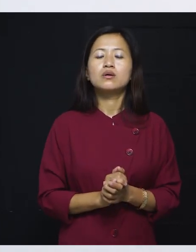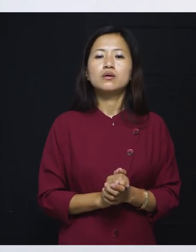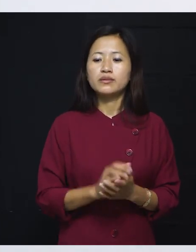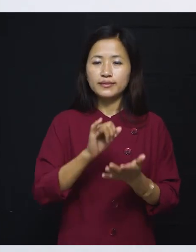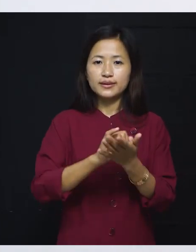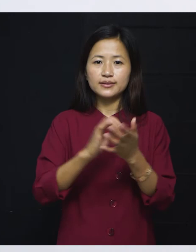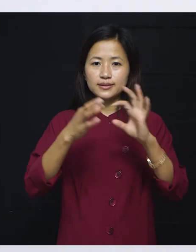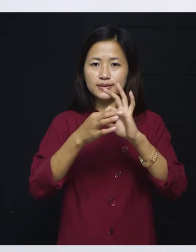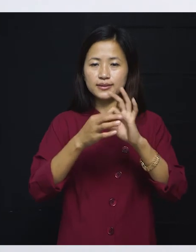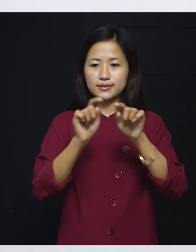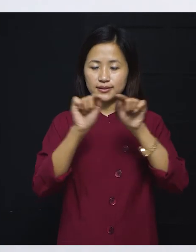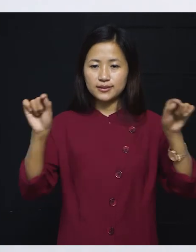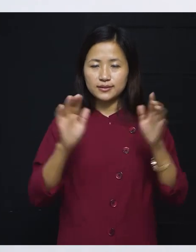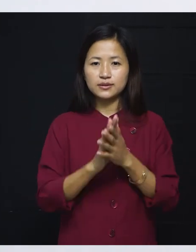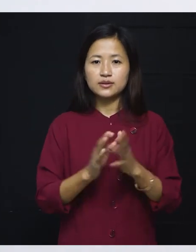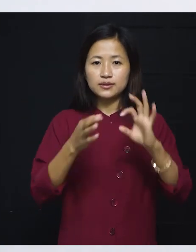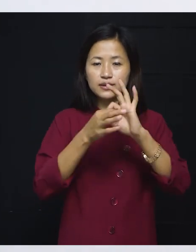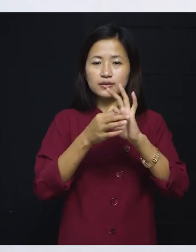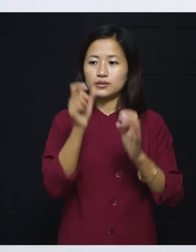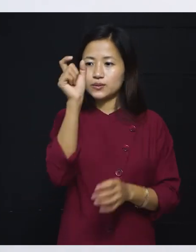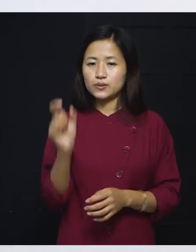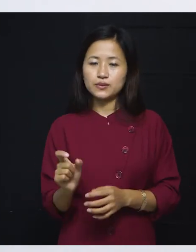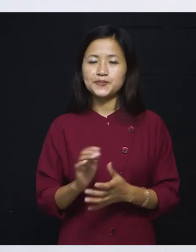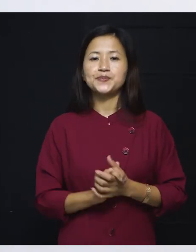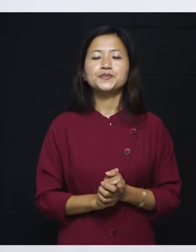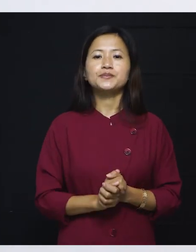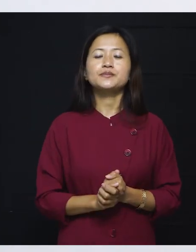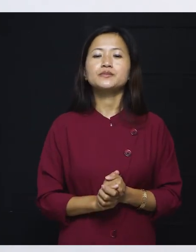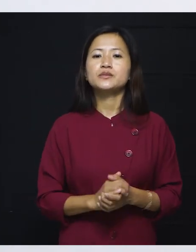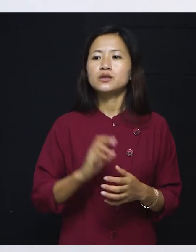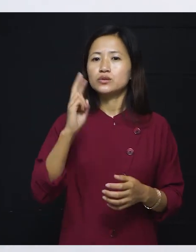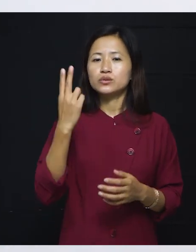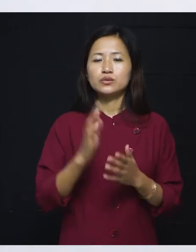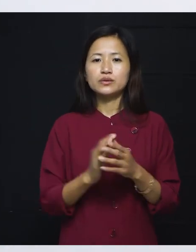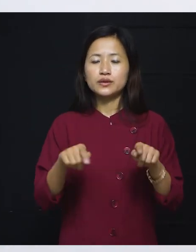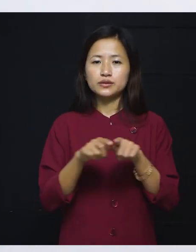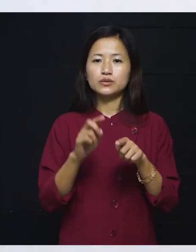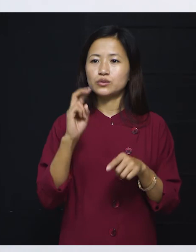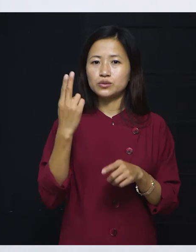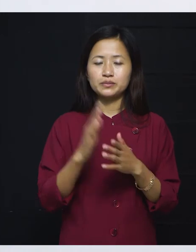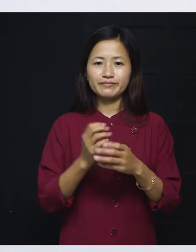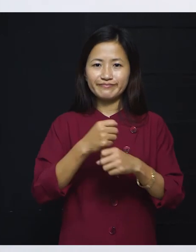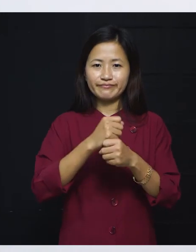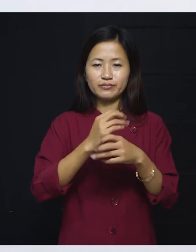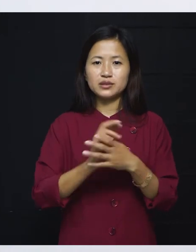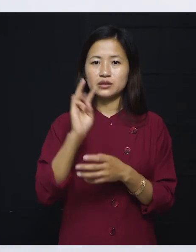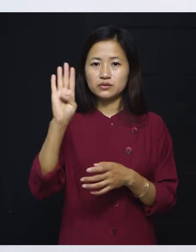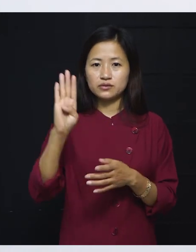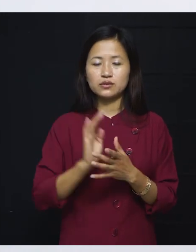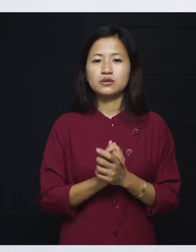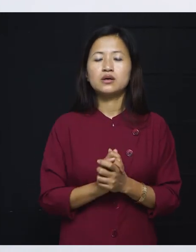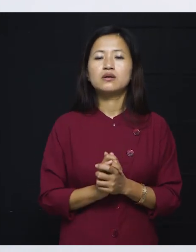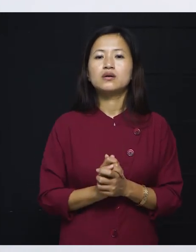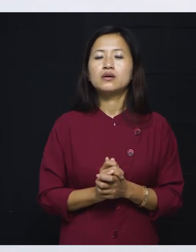that connects sentences or that connects words. For example, 2 and 2 makes 4. Very simple, right? 2 and 2 makes